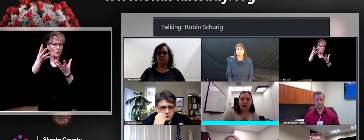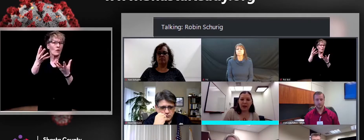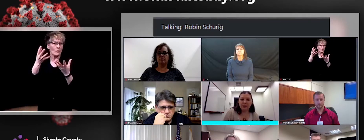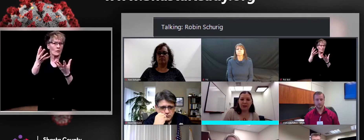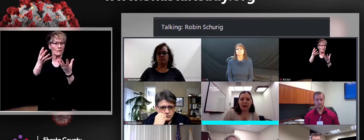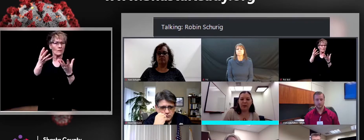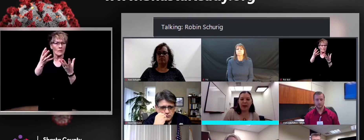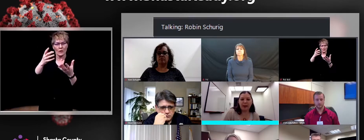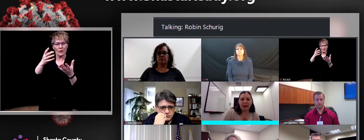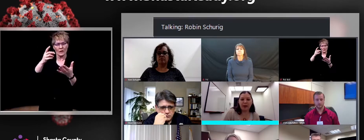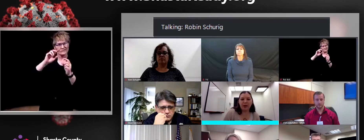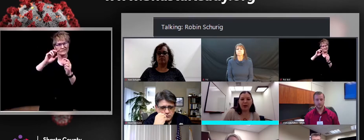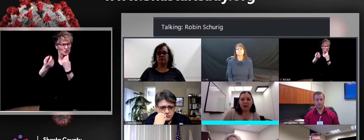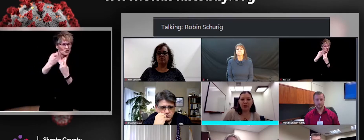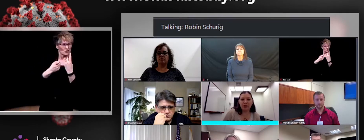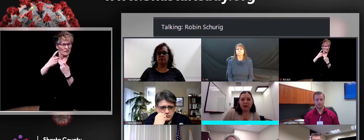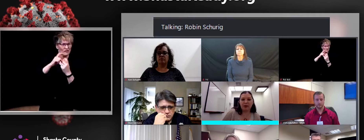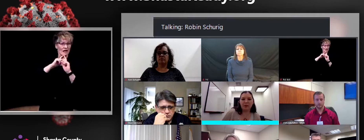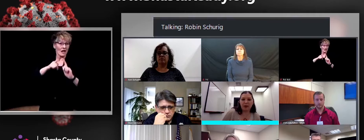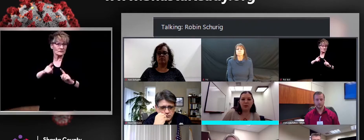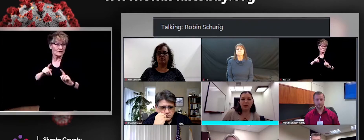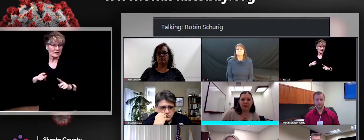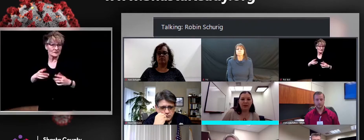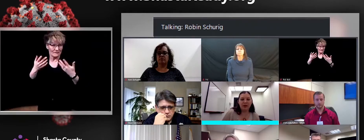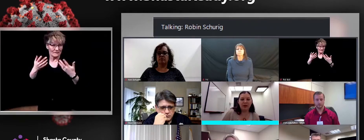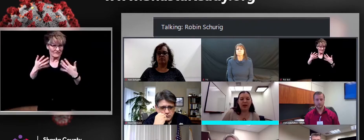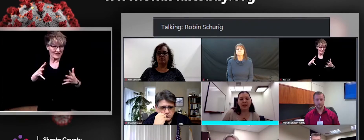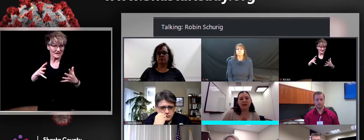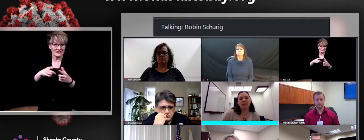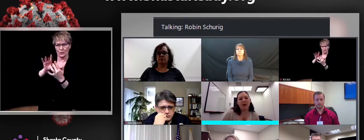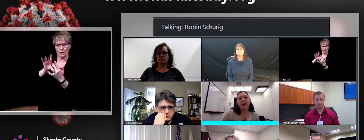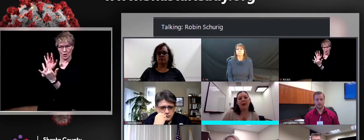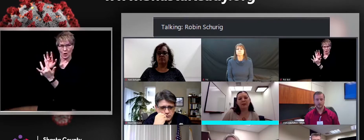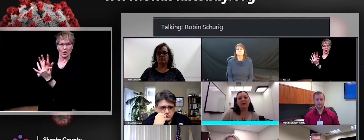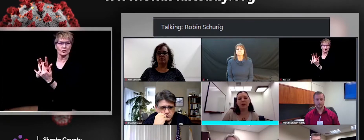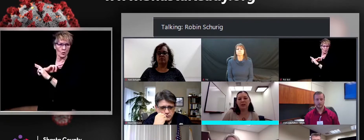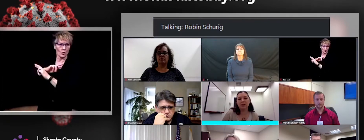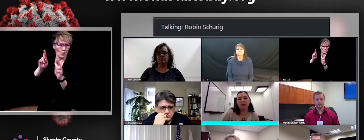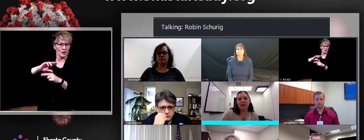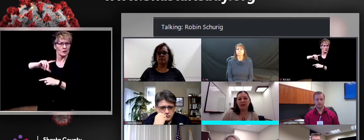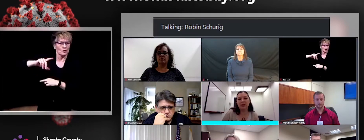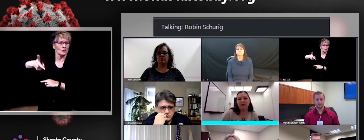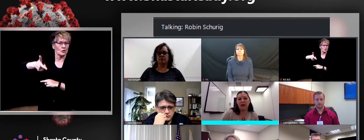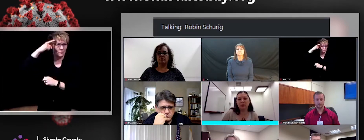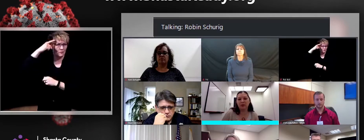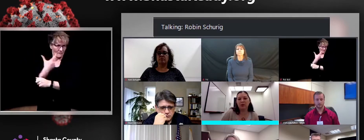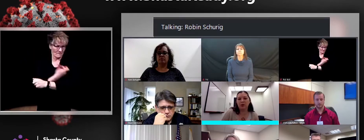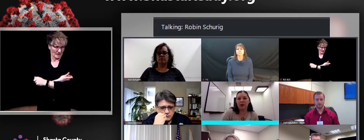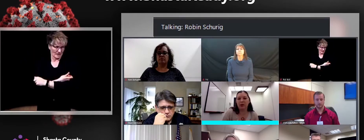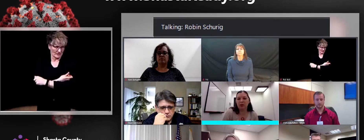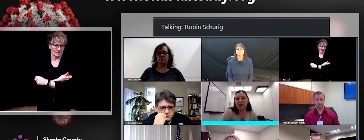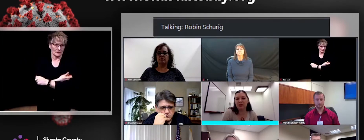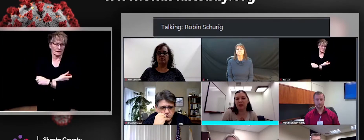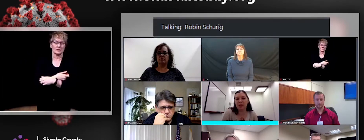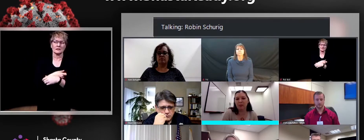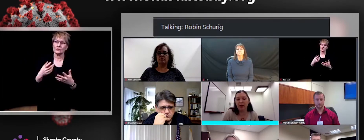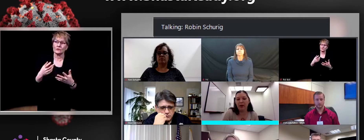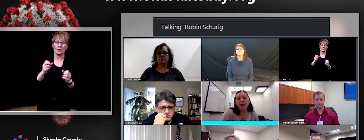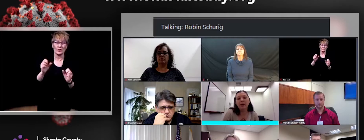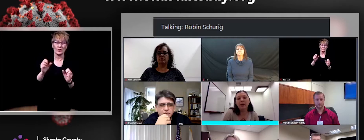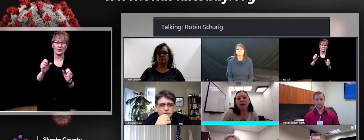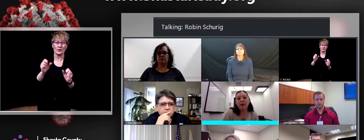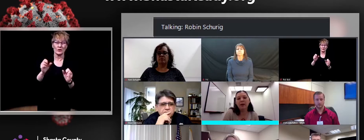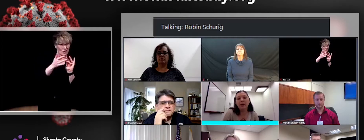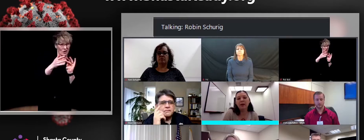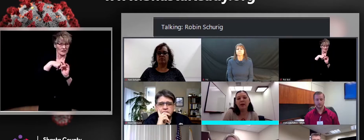access, they can call us, but we highly encourage everyone who does have internet access to check that website first to see if the answer to your question is